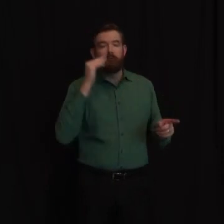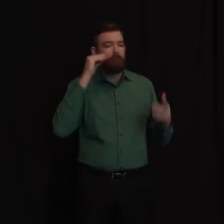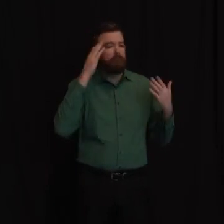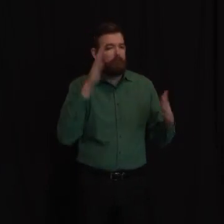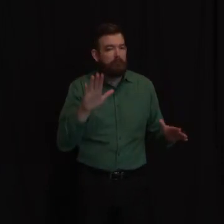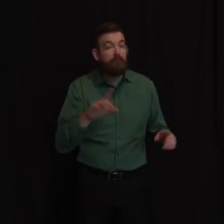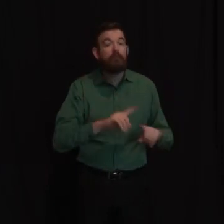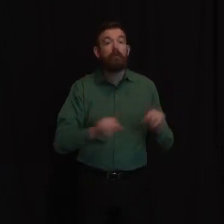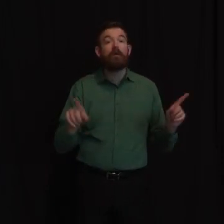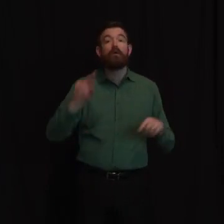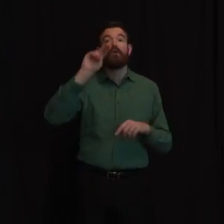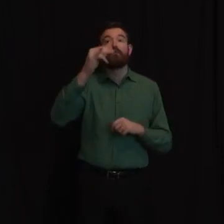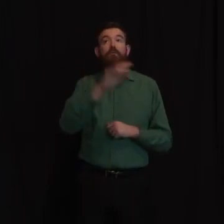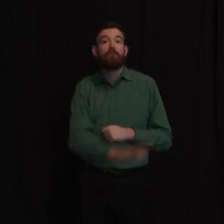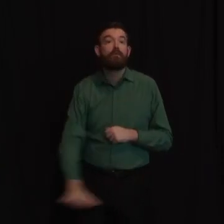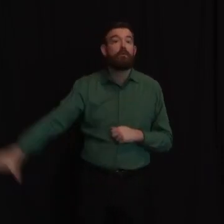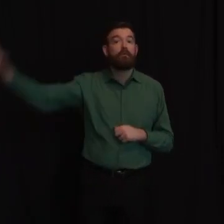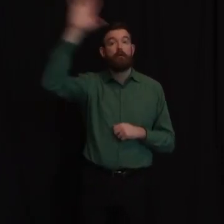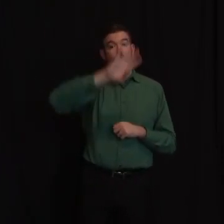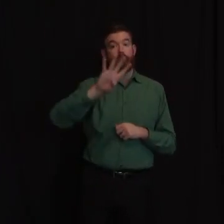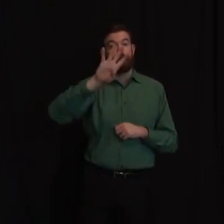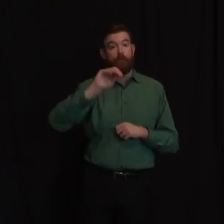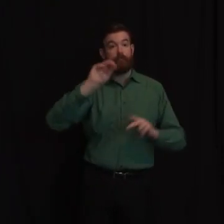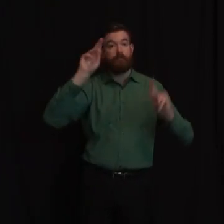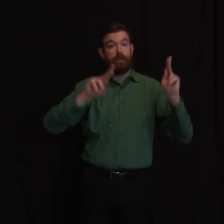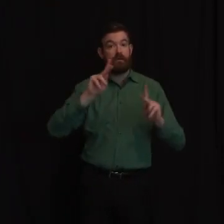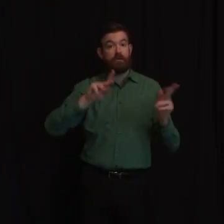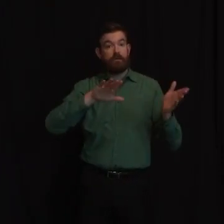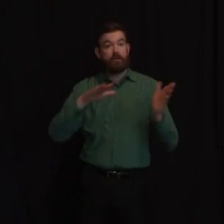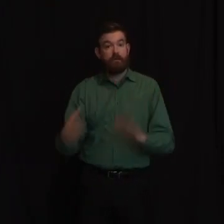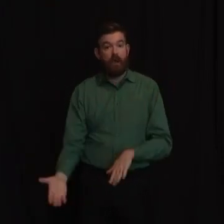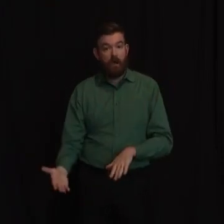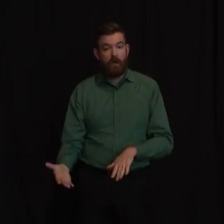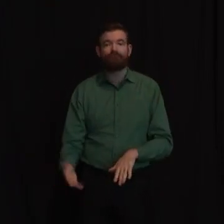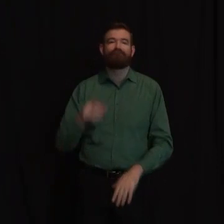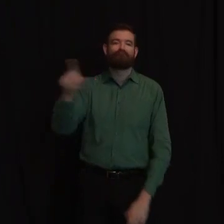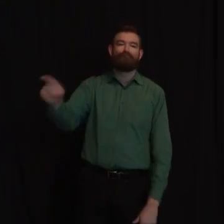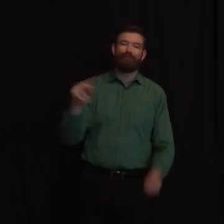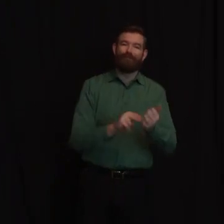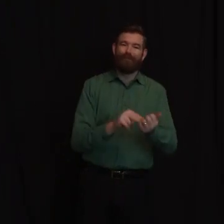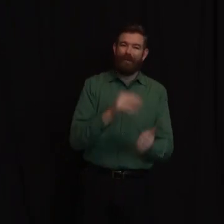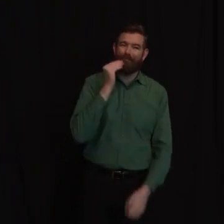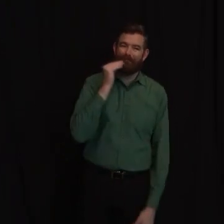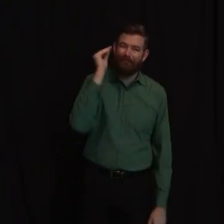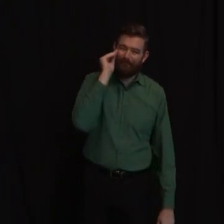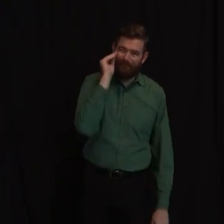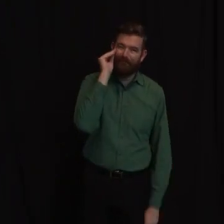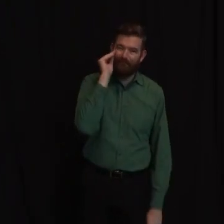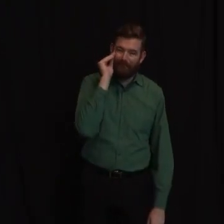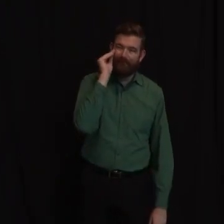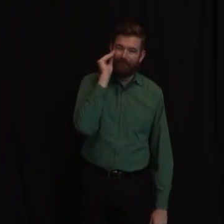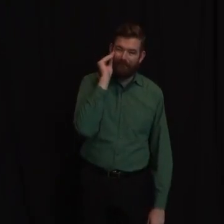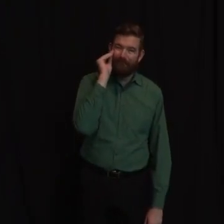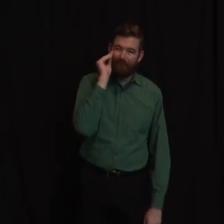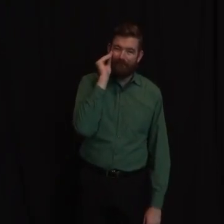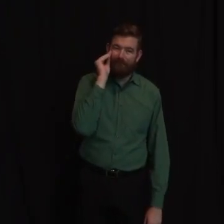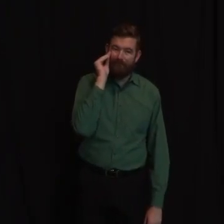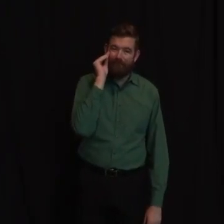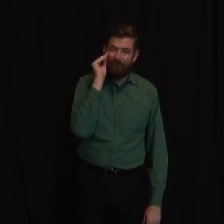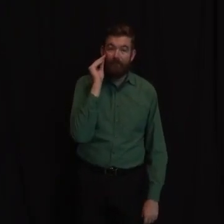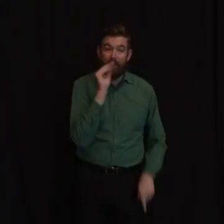deaths are related in some way to long-term care. I don't have Camden's specifics.